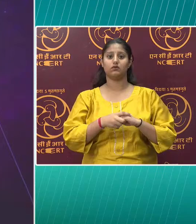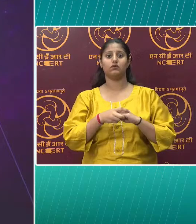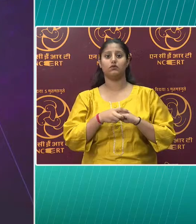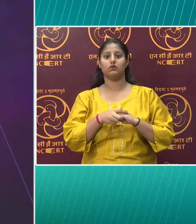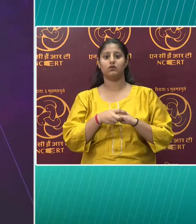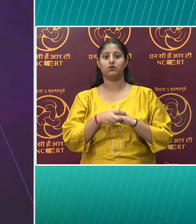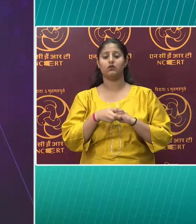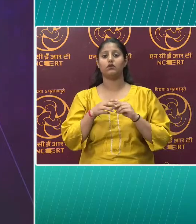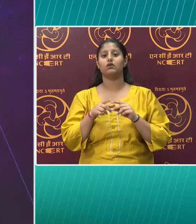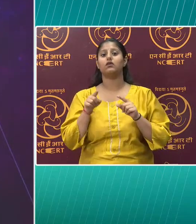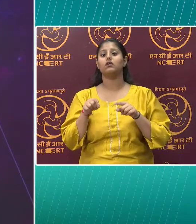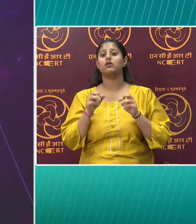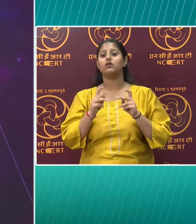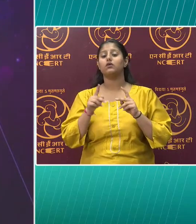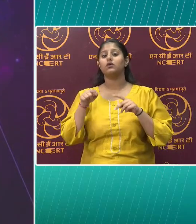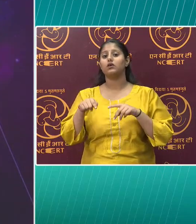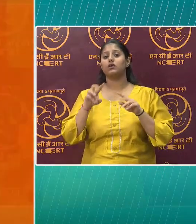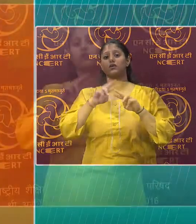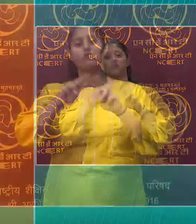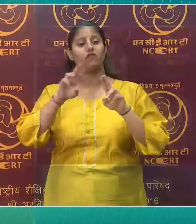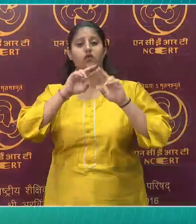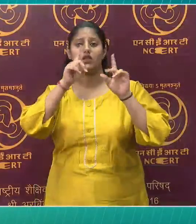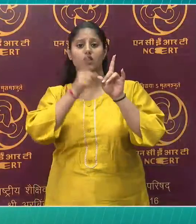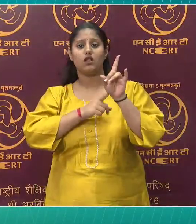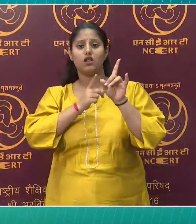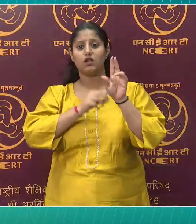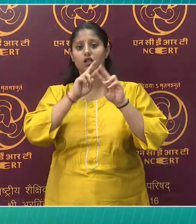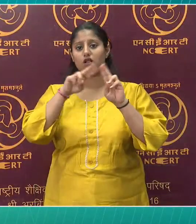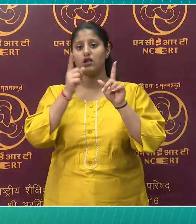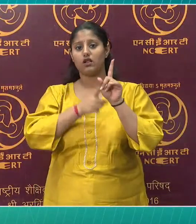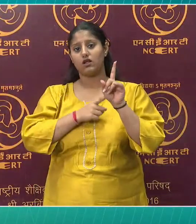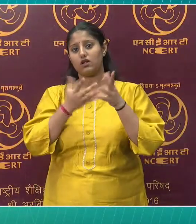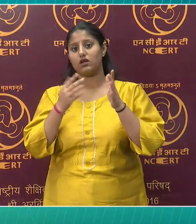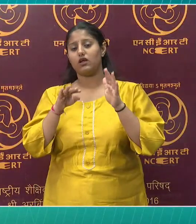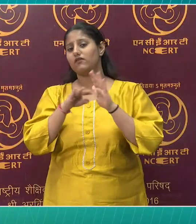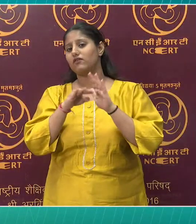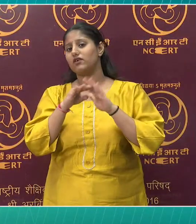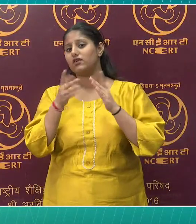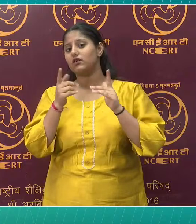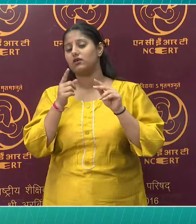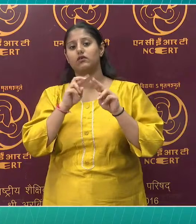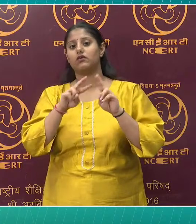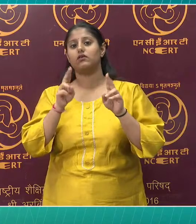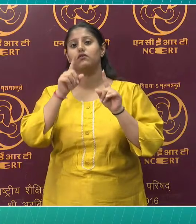whole year? So it is whole year. Okay. And you have to allocate